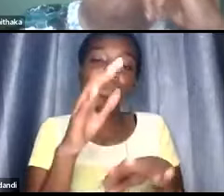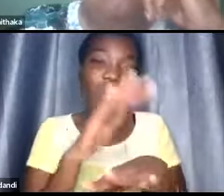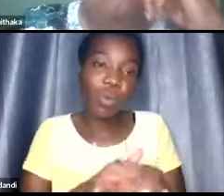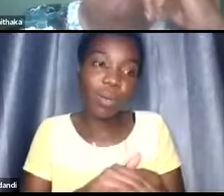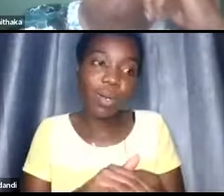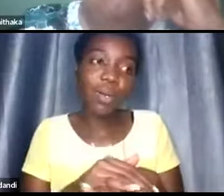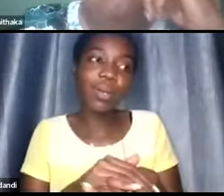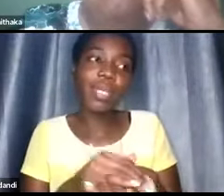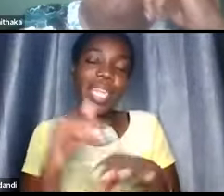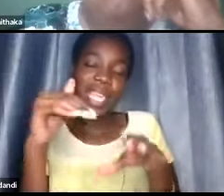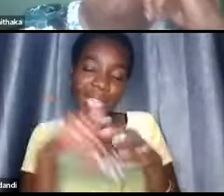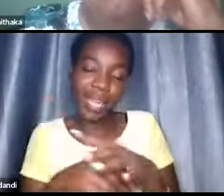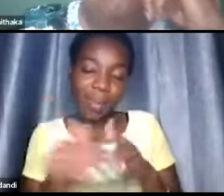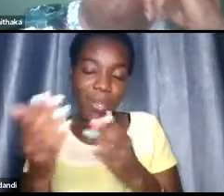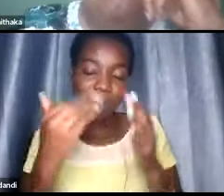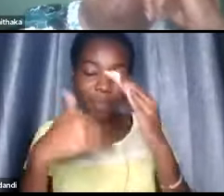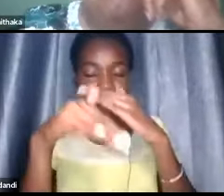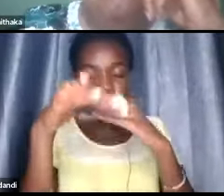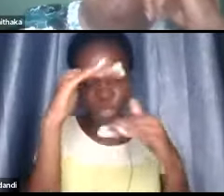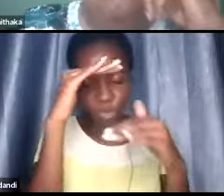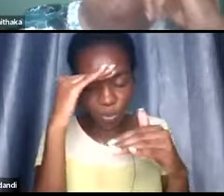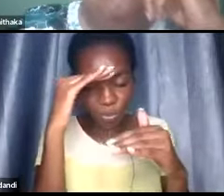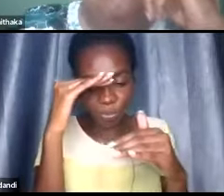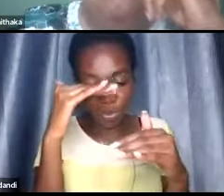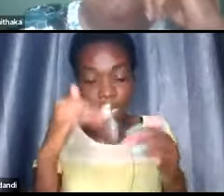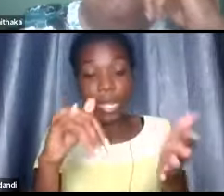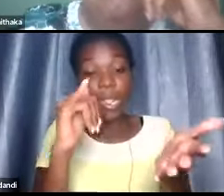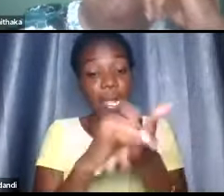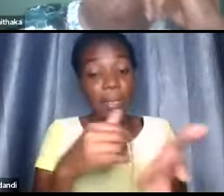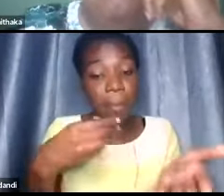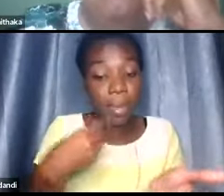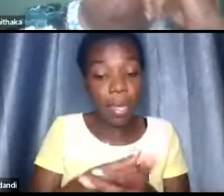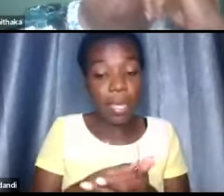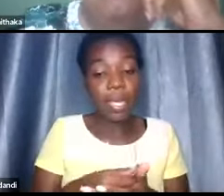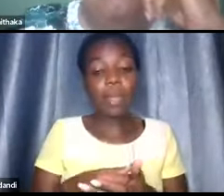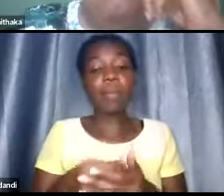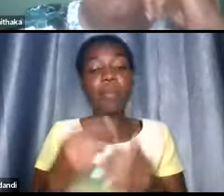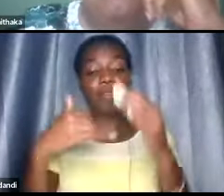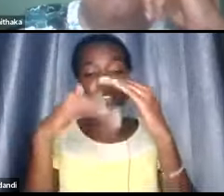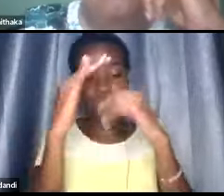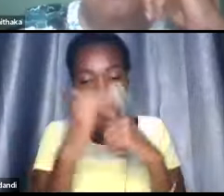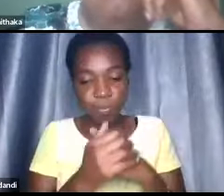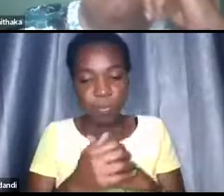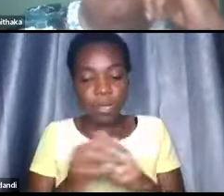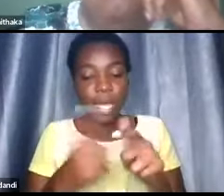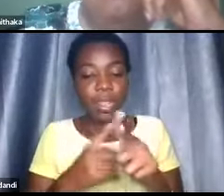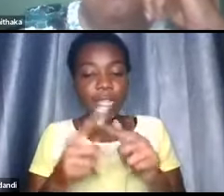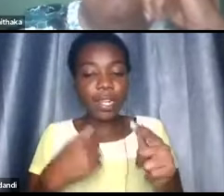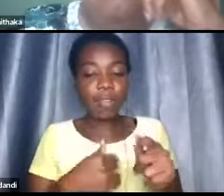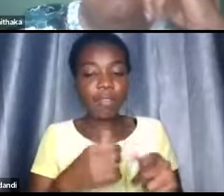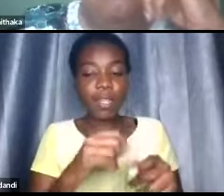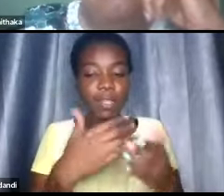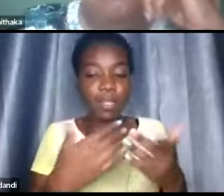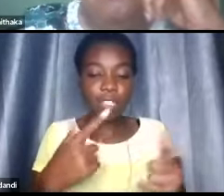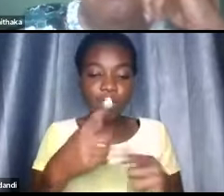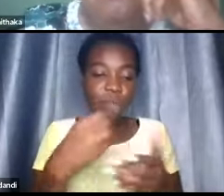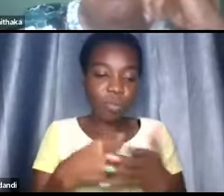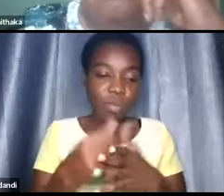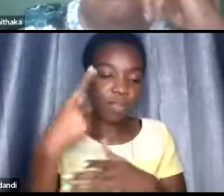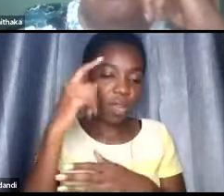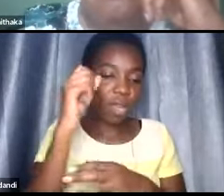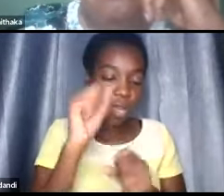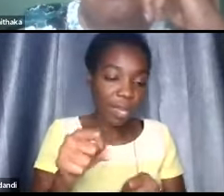the profession. That is the paid occupation. Then what you can be paid for versus what the world